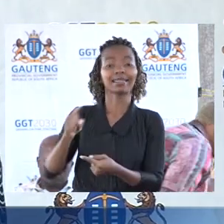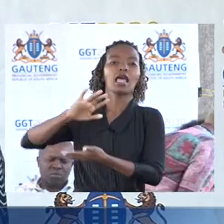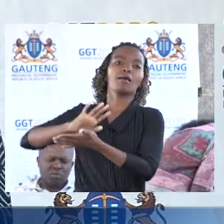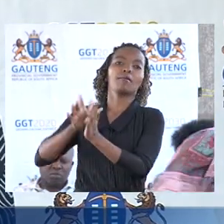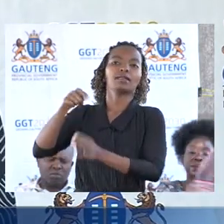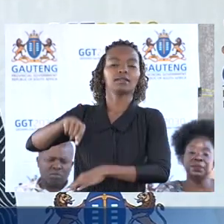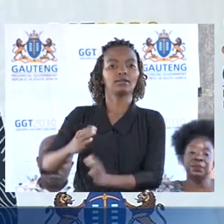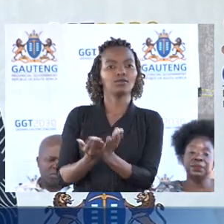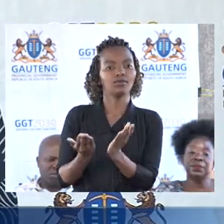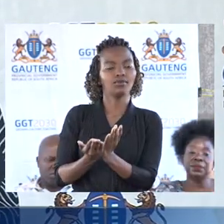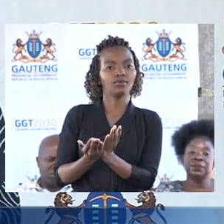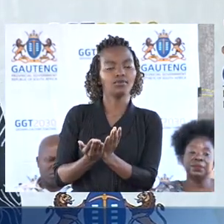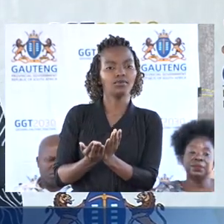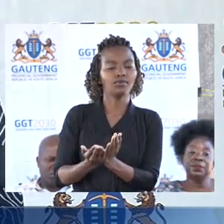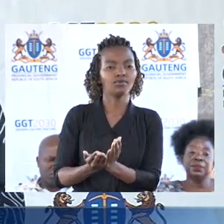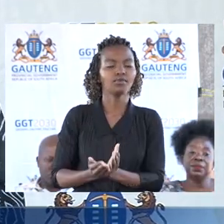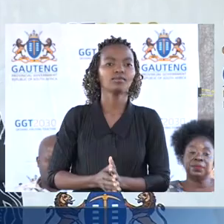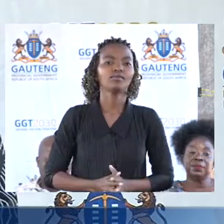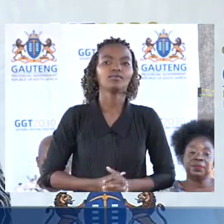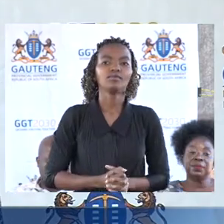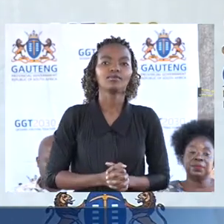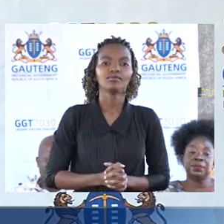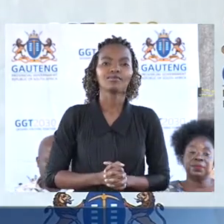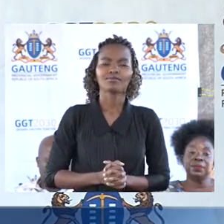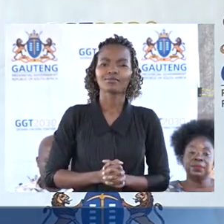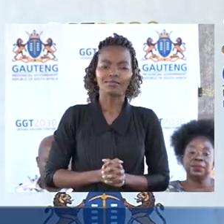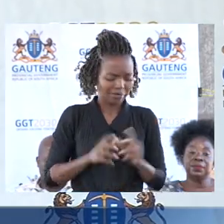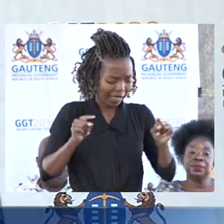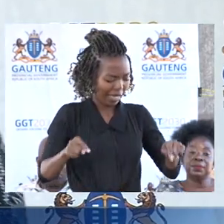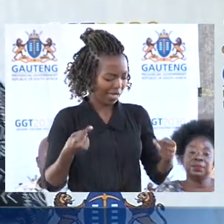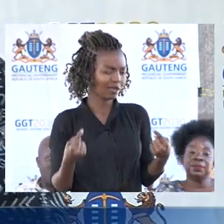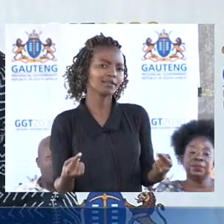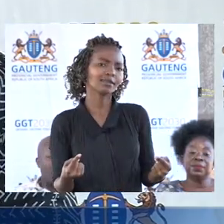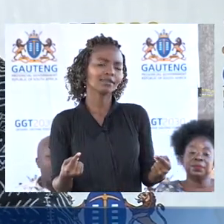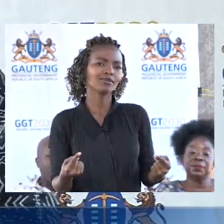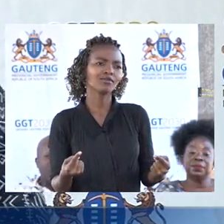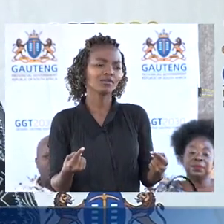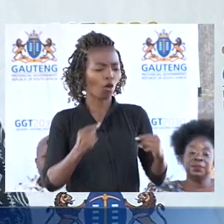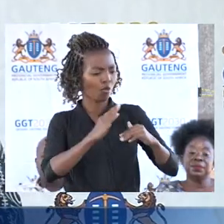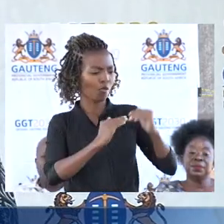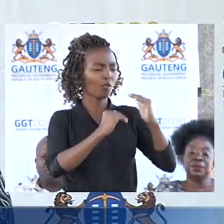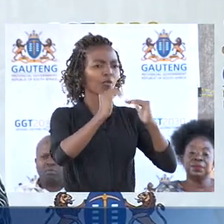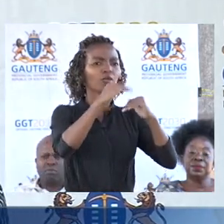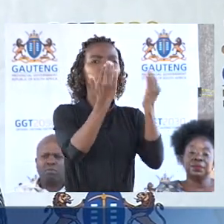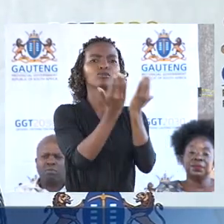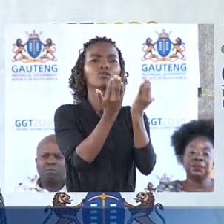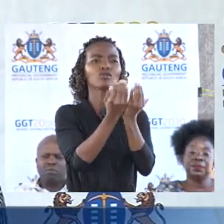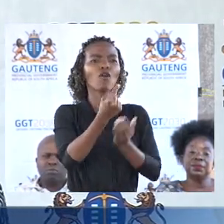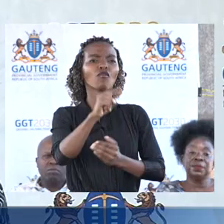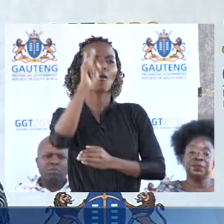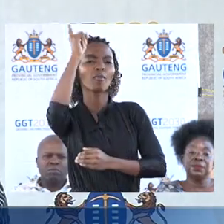in Mayibuye. It can't be that when we build school for black